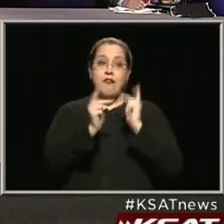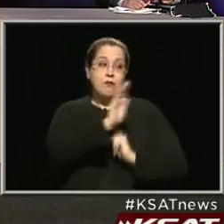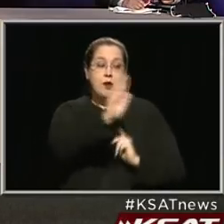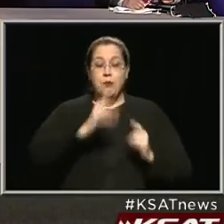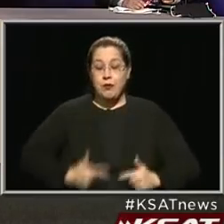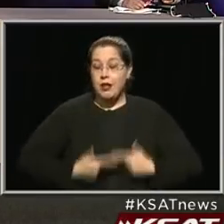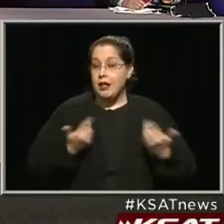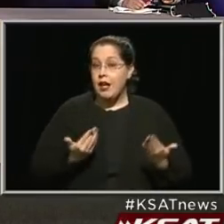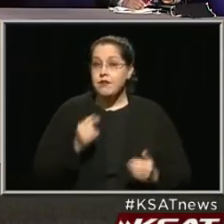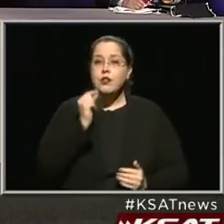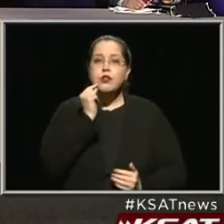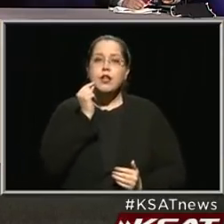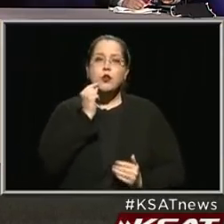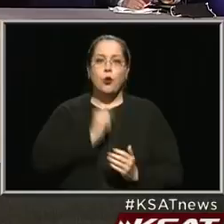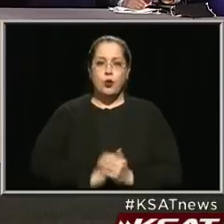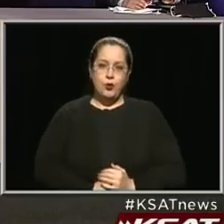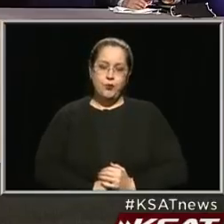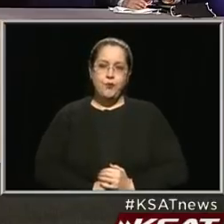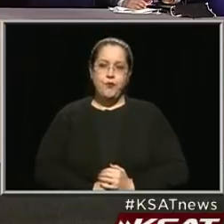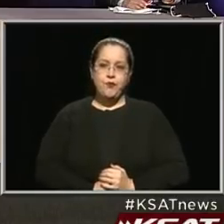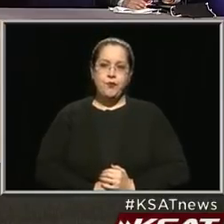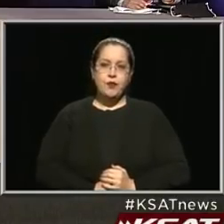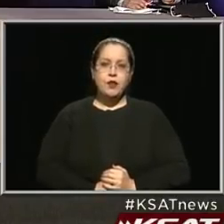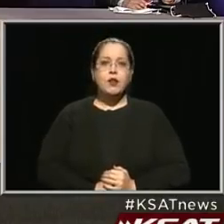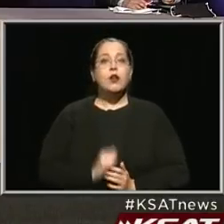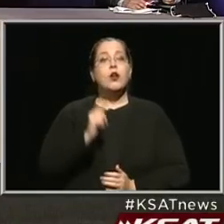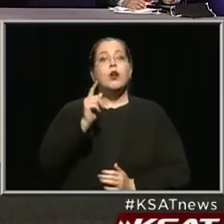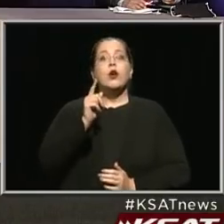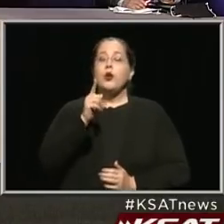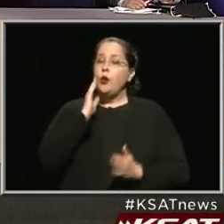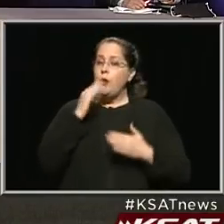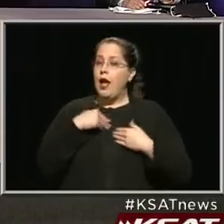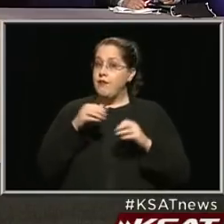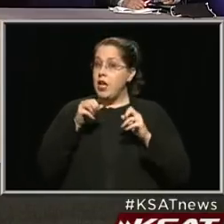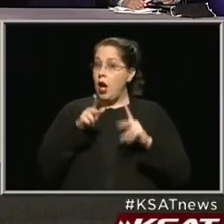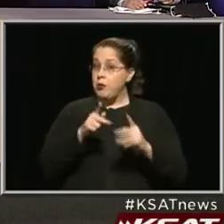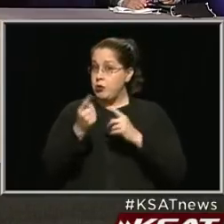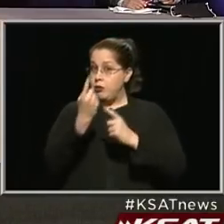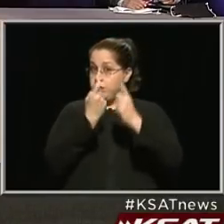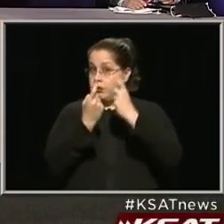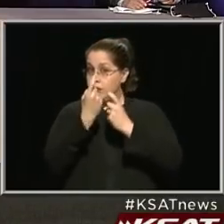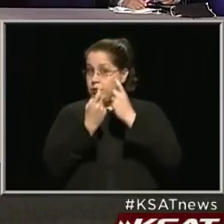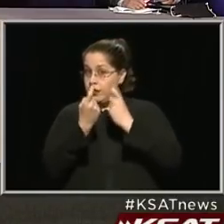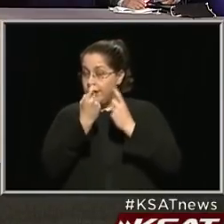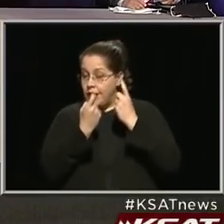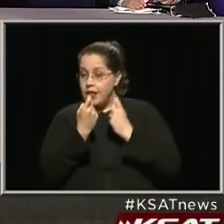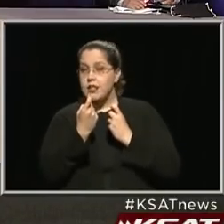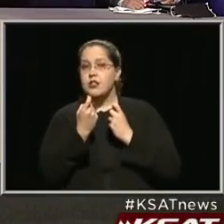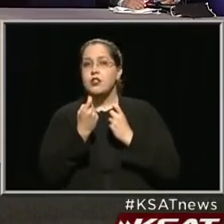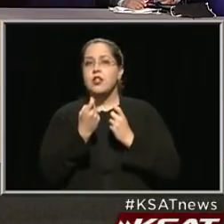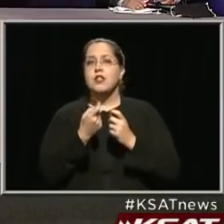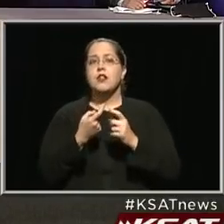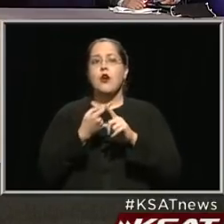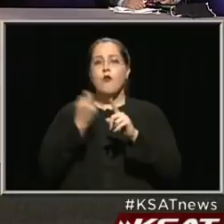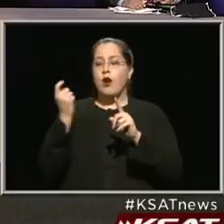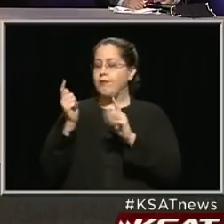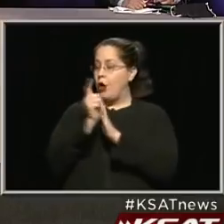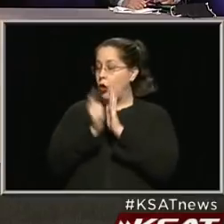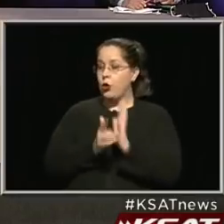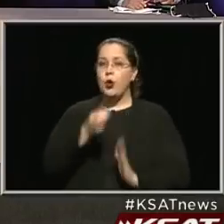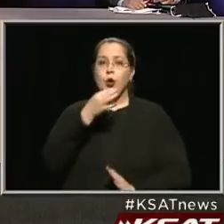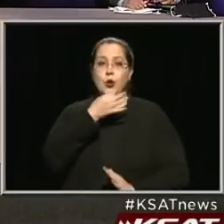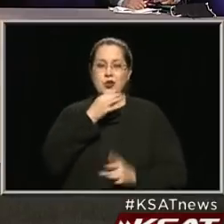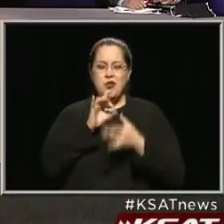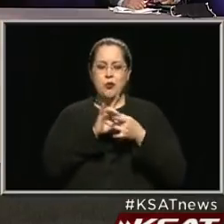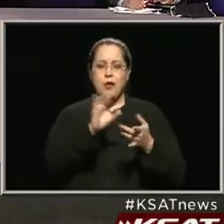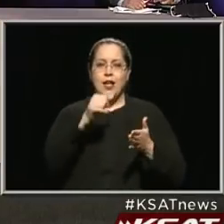here in San Antonio. You'll be having an opportunity to ask questions from the attorney in a little while regarding